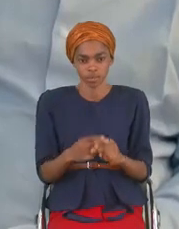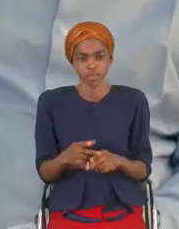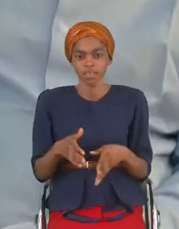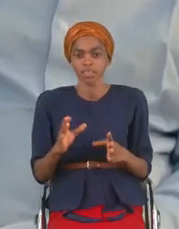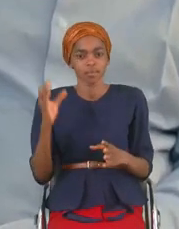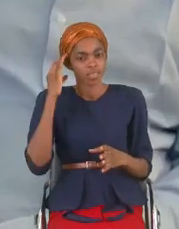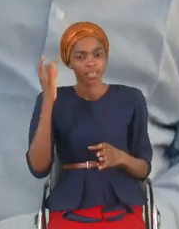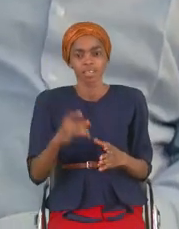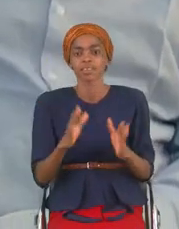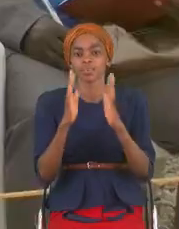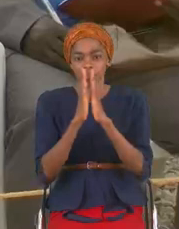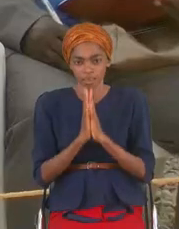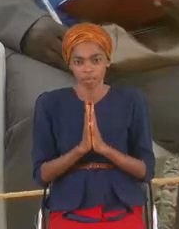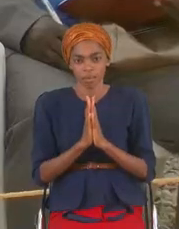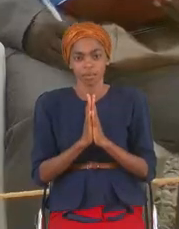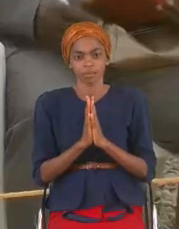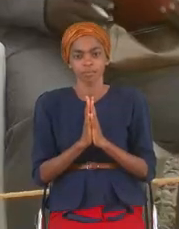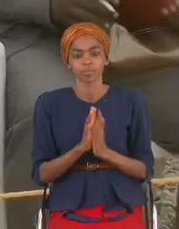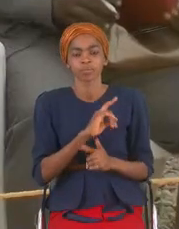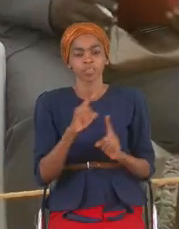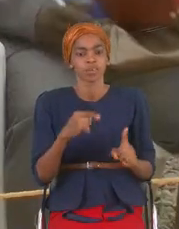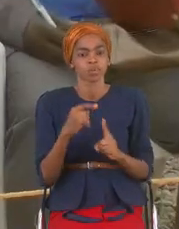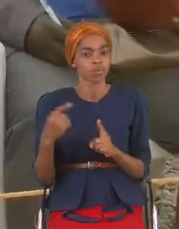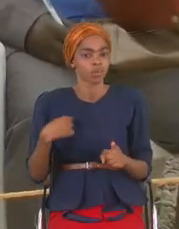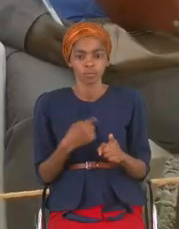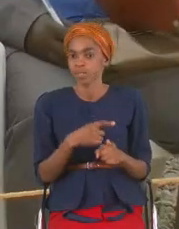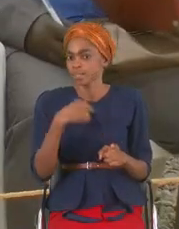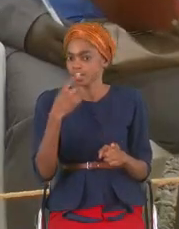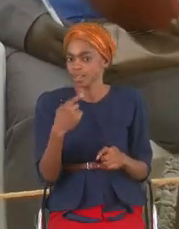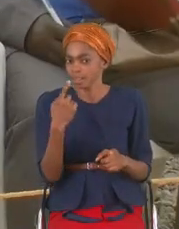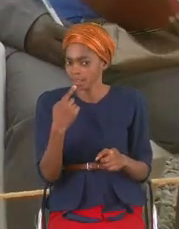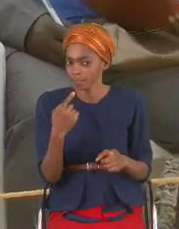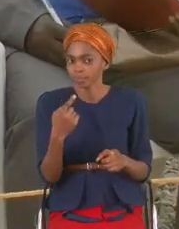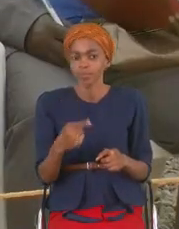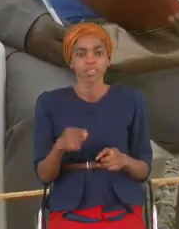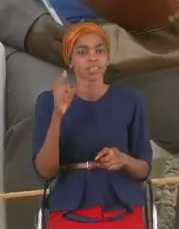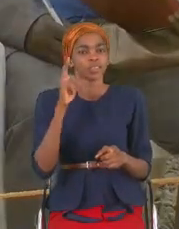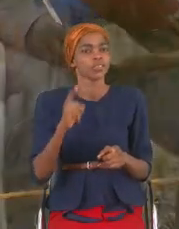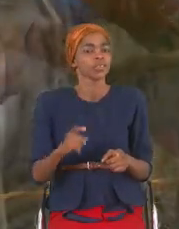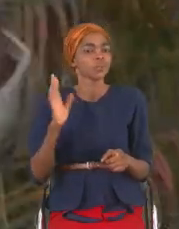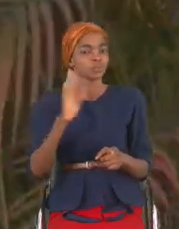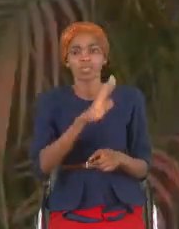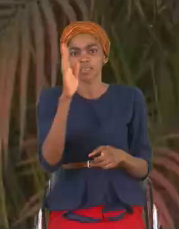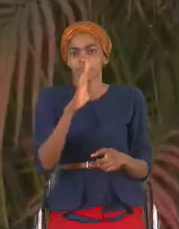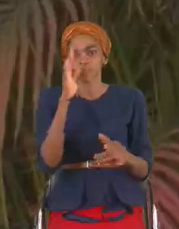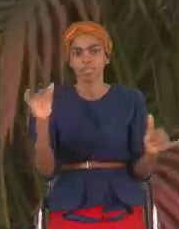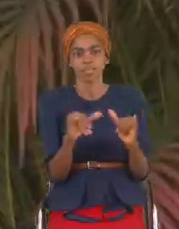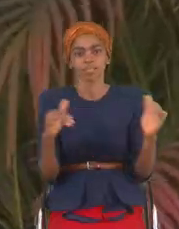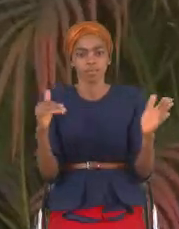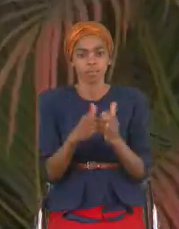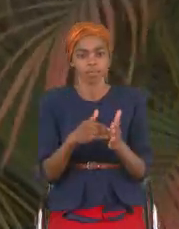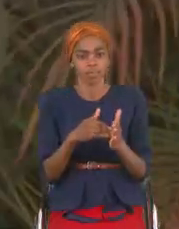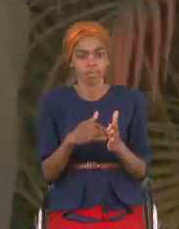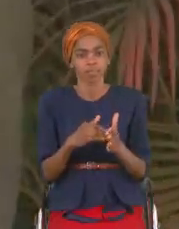your amen. When we say you'll never be the same again, it